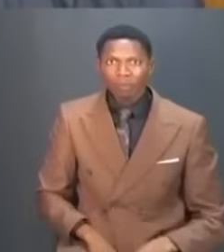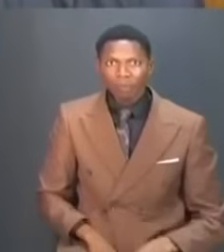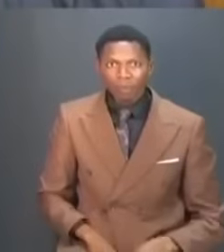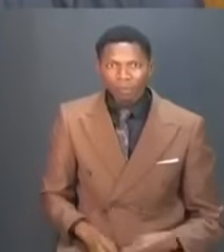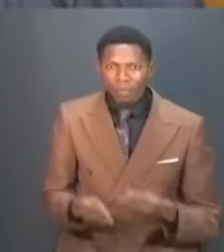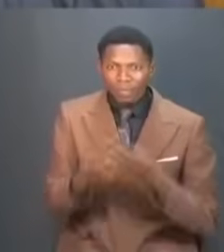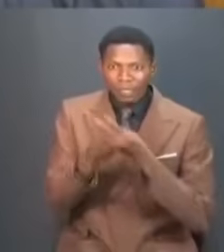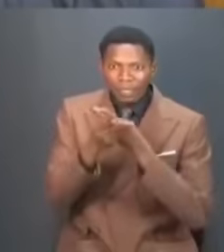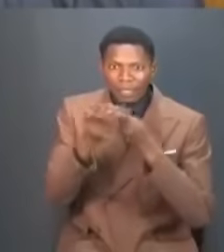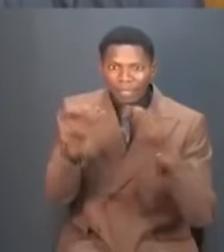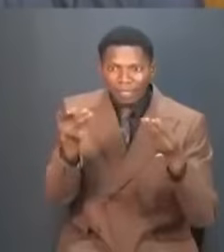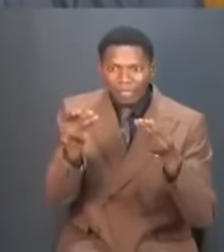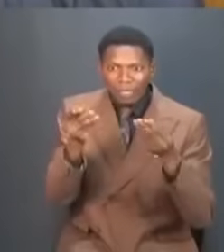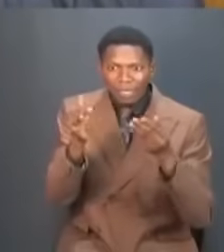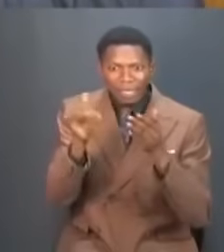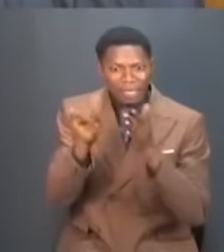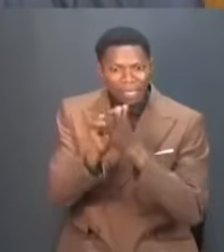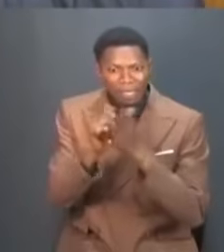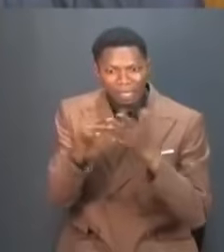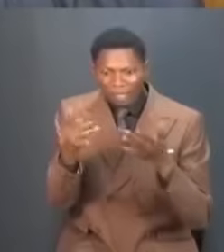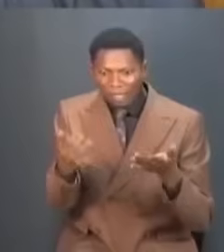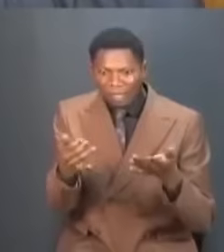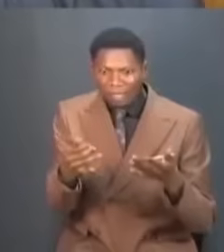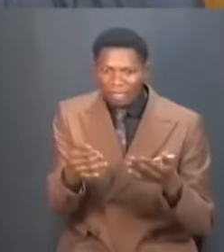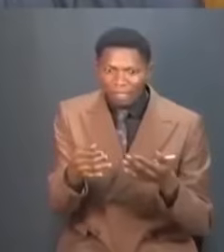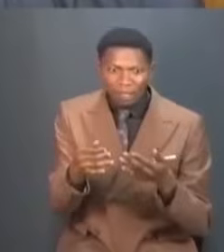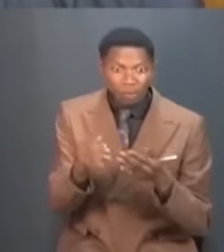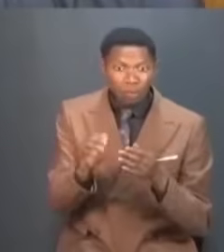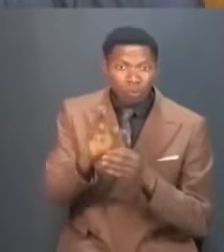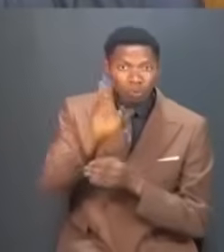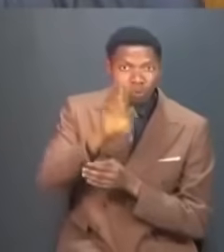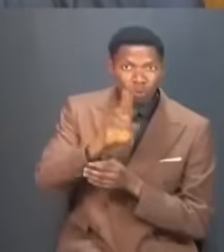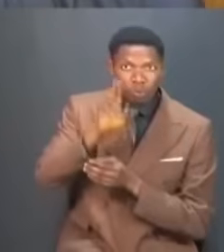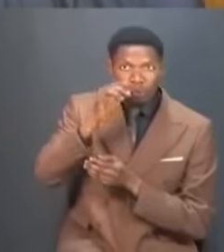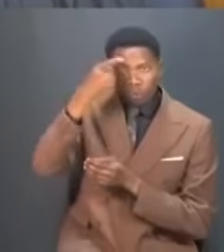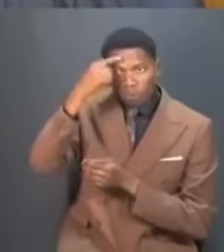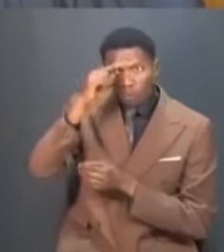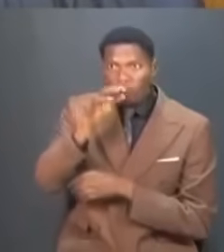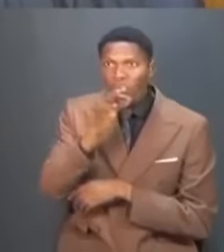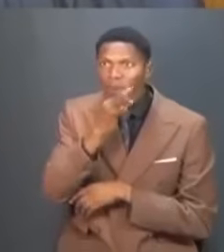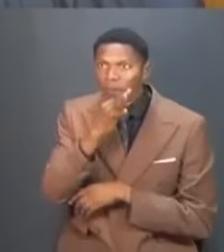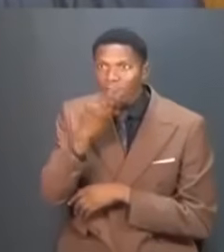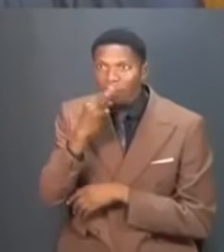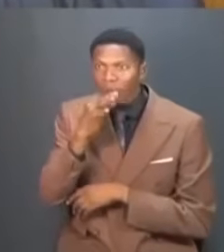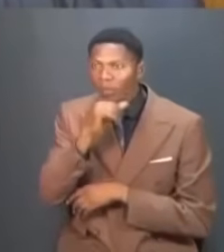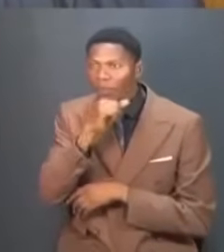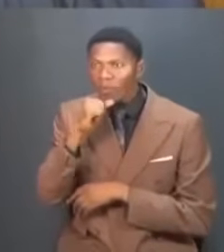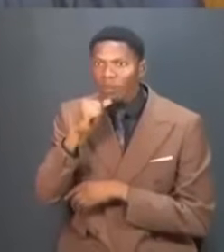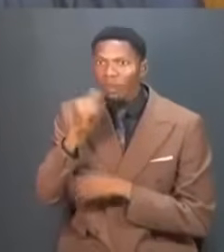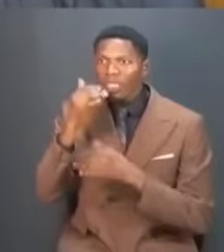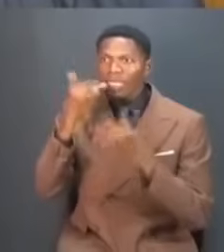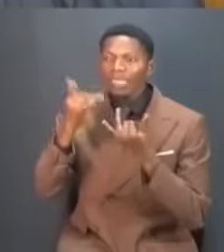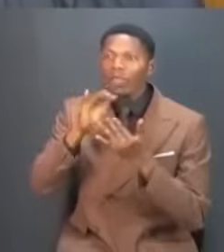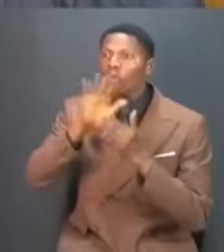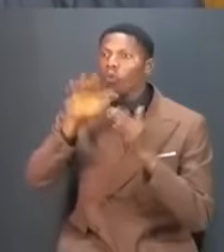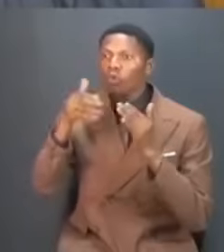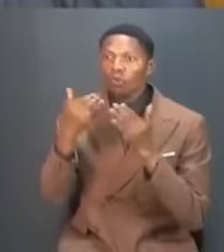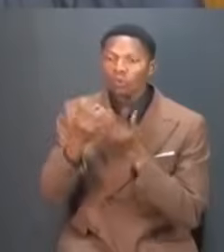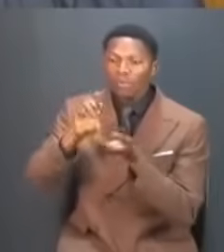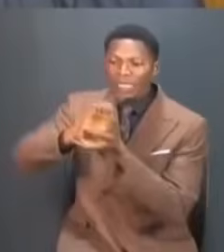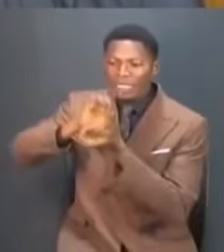lands which originally were used for farming have all now been turned